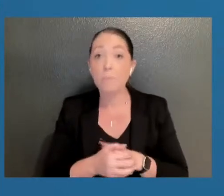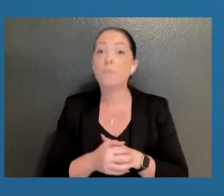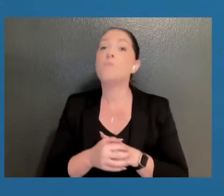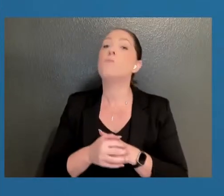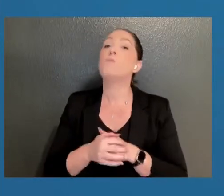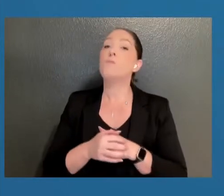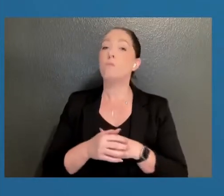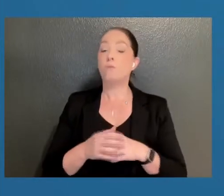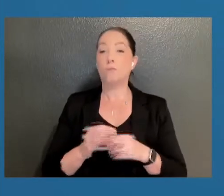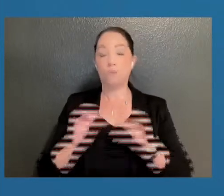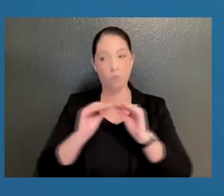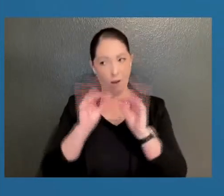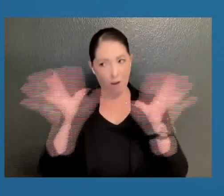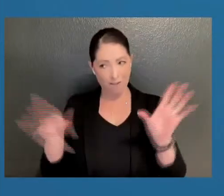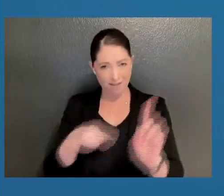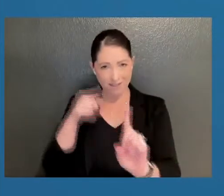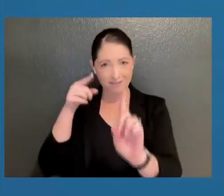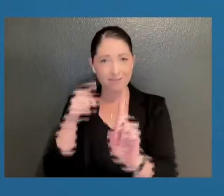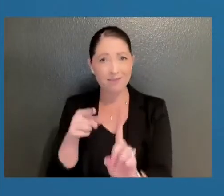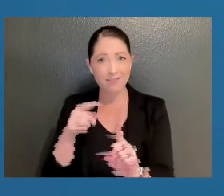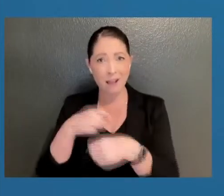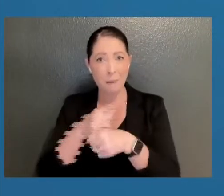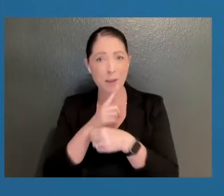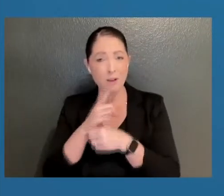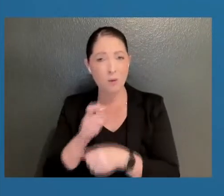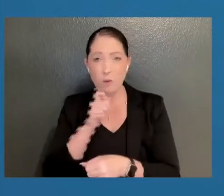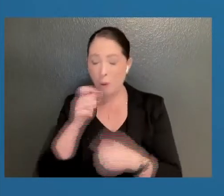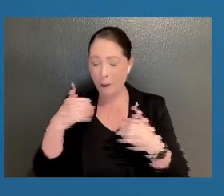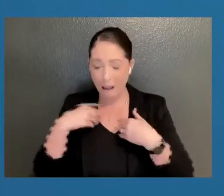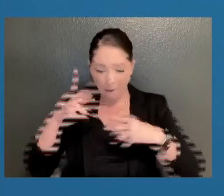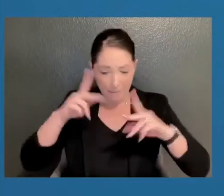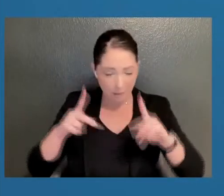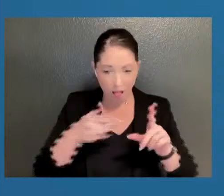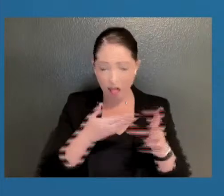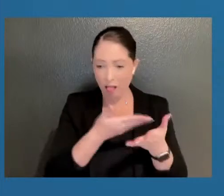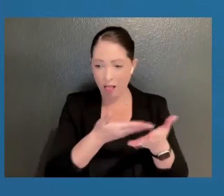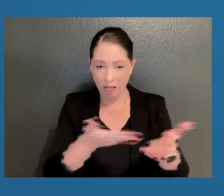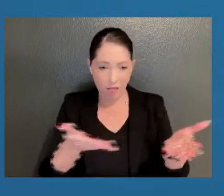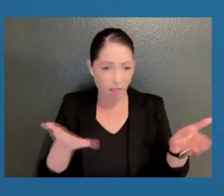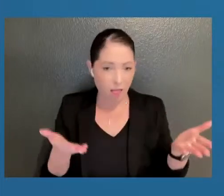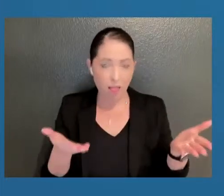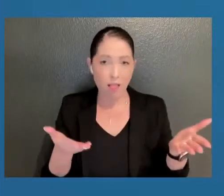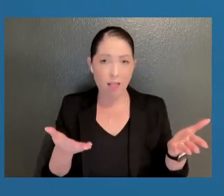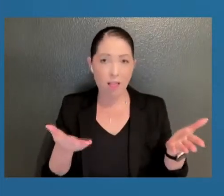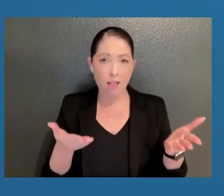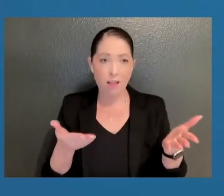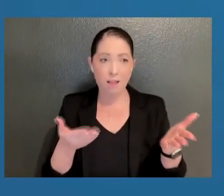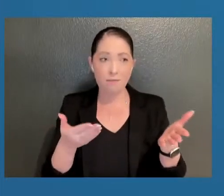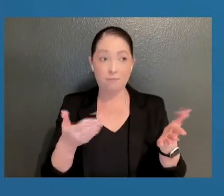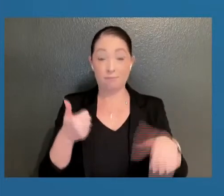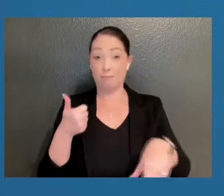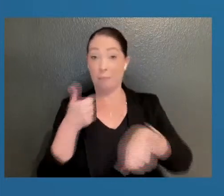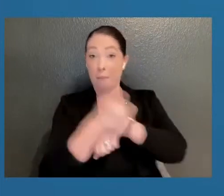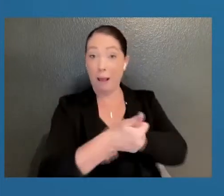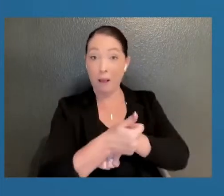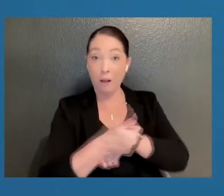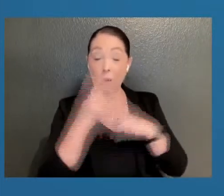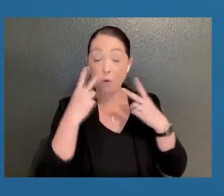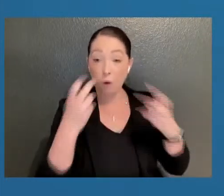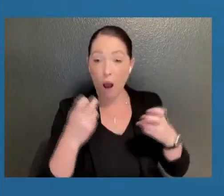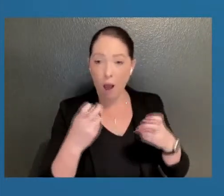Obviously, our objective is to make sure that we do not have people who are accused of crimes going back to the streets